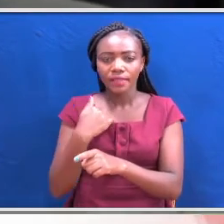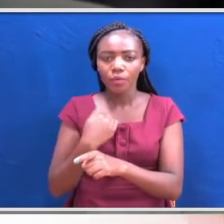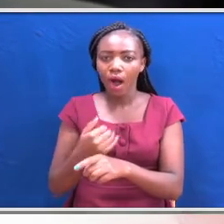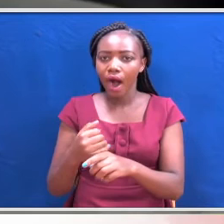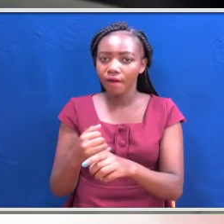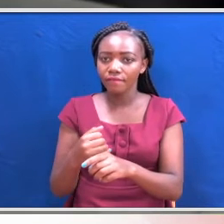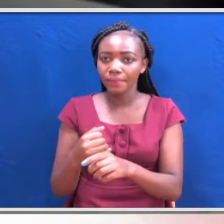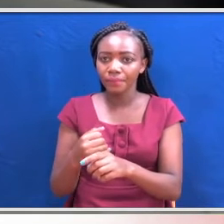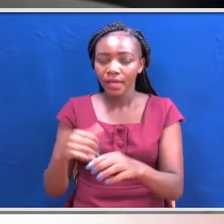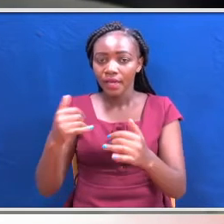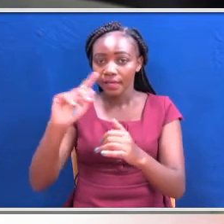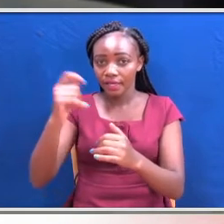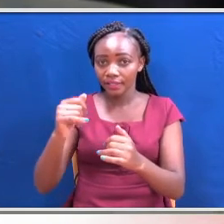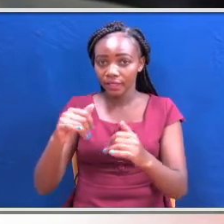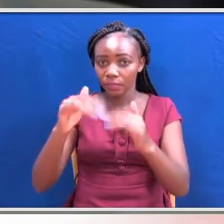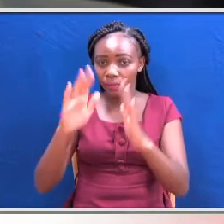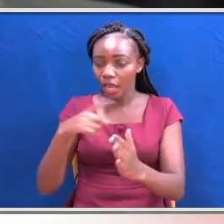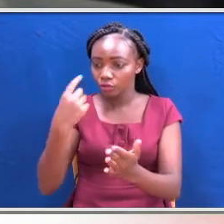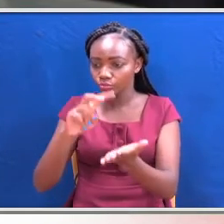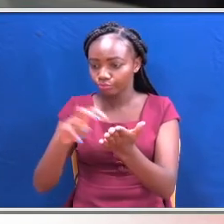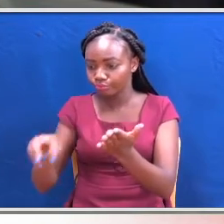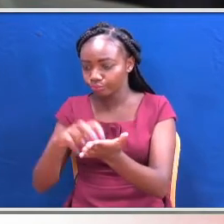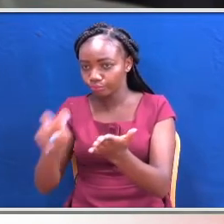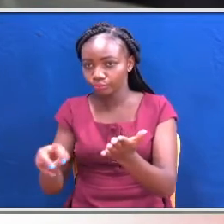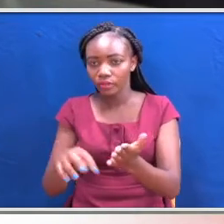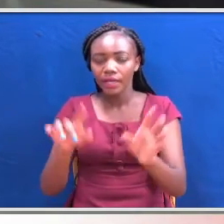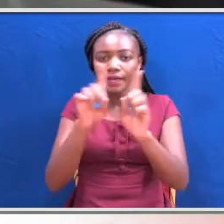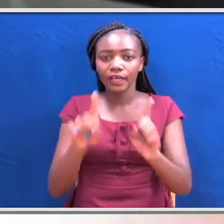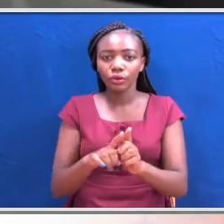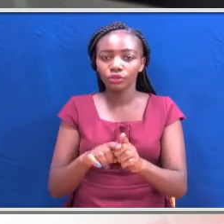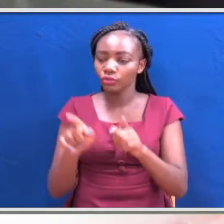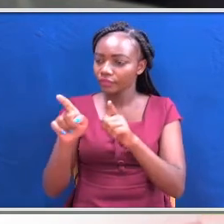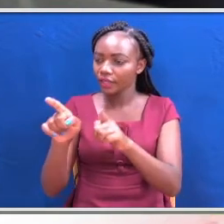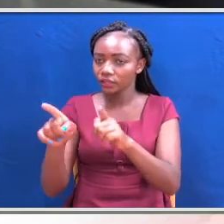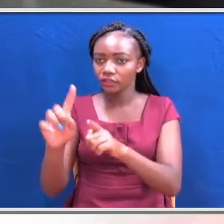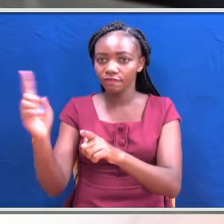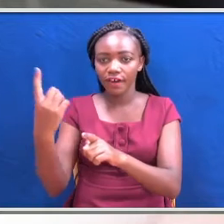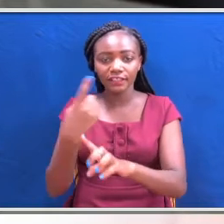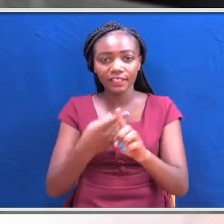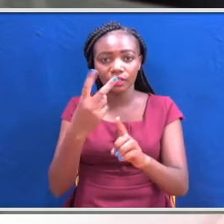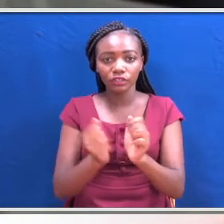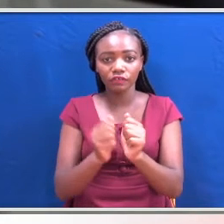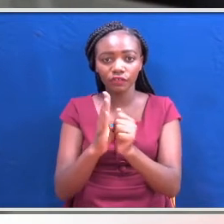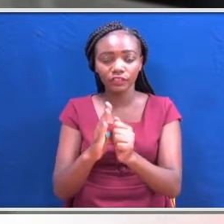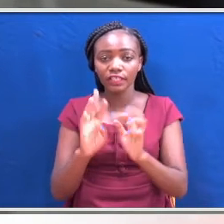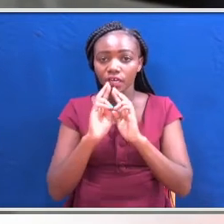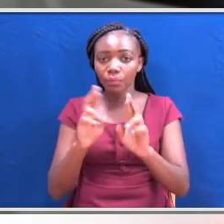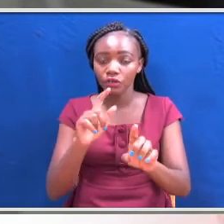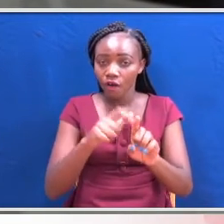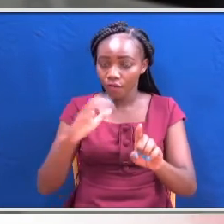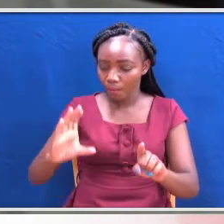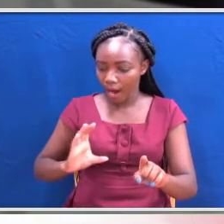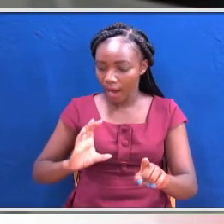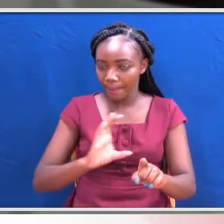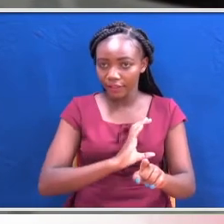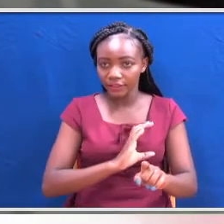of Kenyan players through food supplements. The allegation first surfaced in a 2014 report prepared by a committee